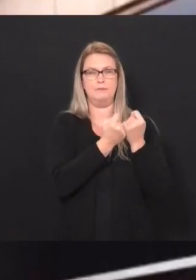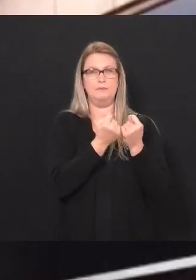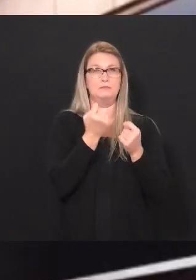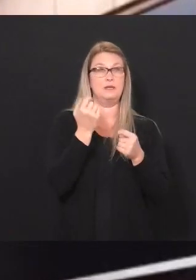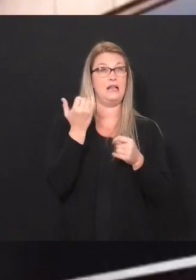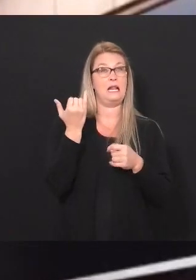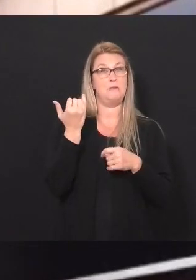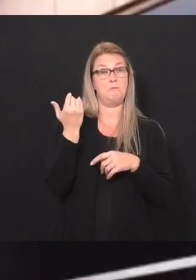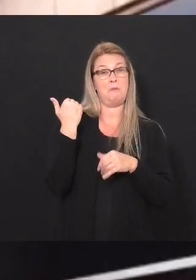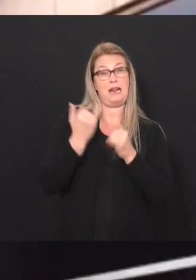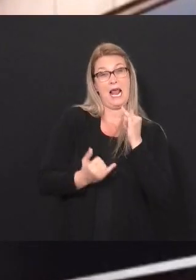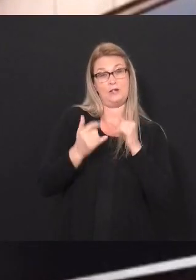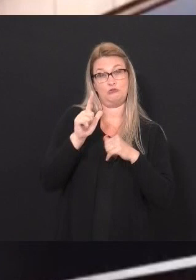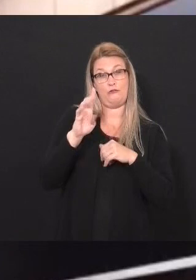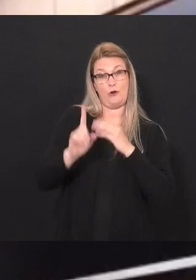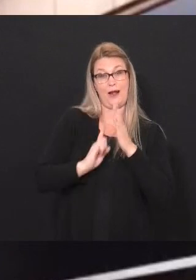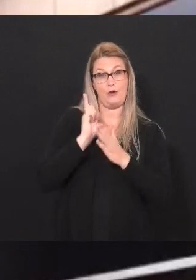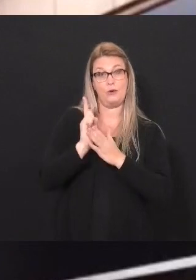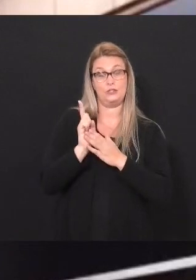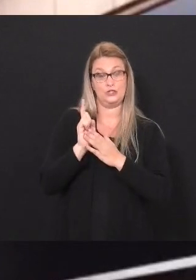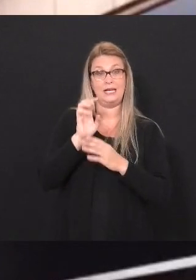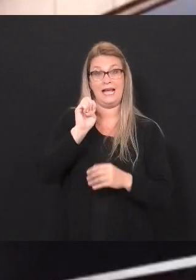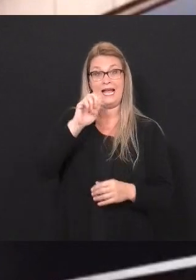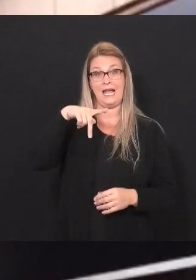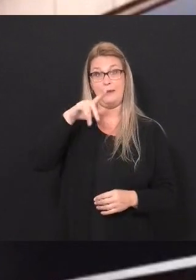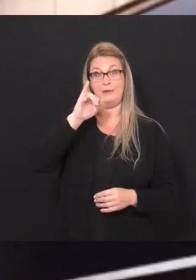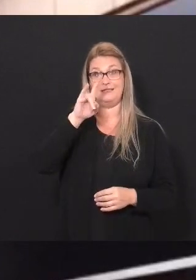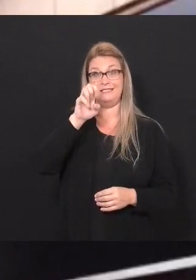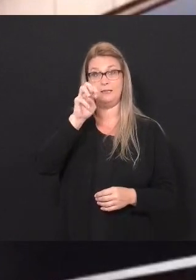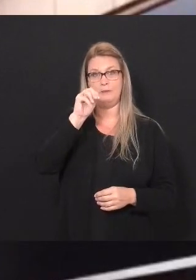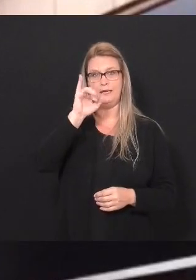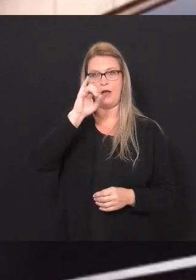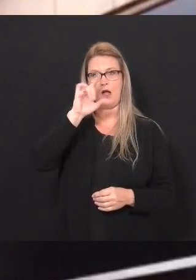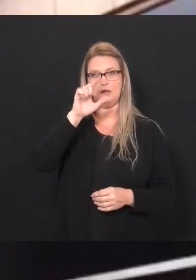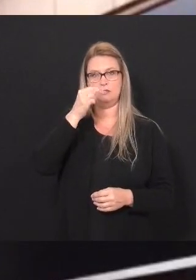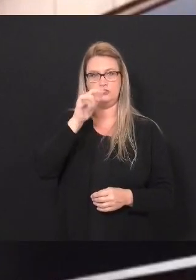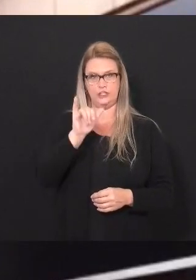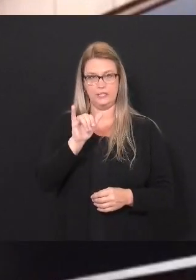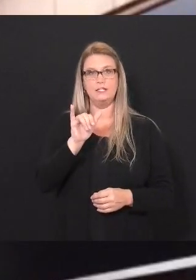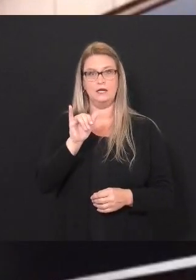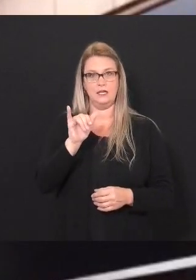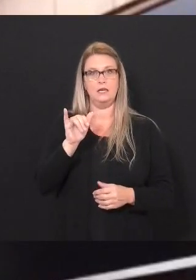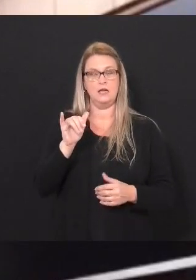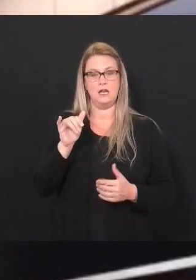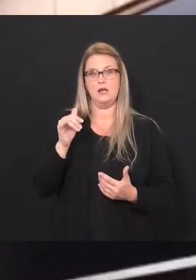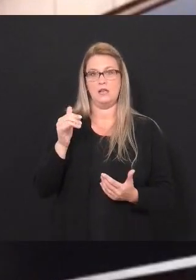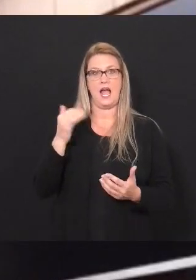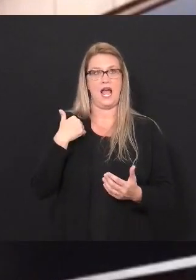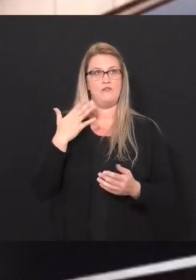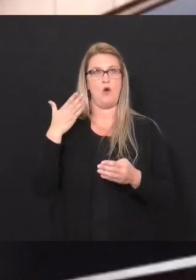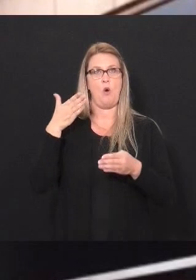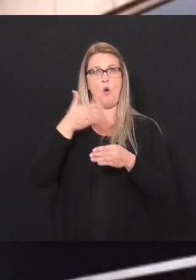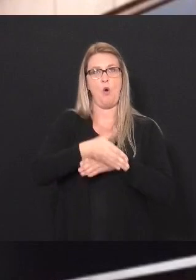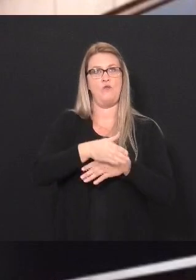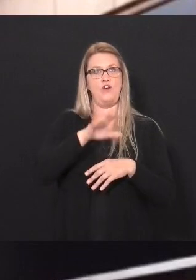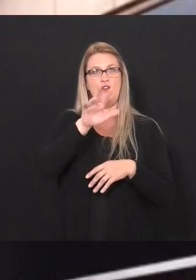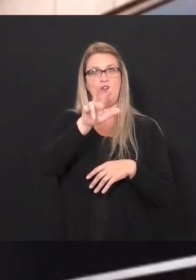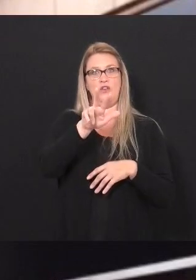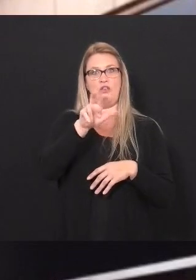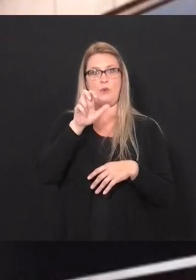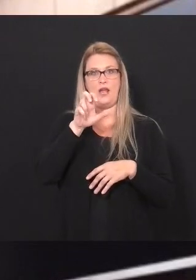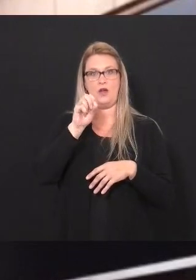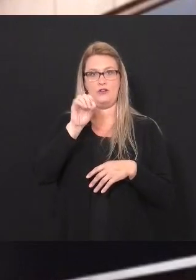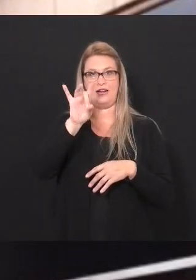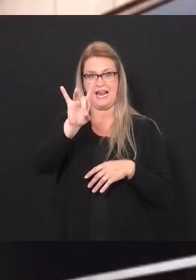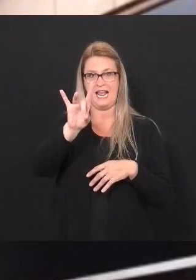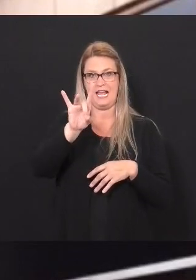our support to the 7 epidemiology initiatives have conducted over 308 engagements to help